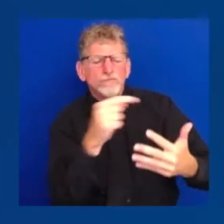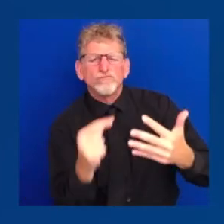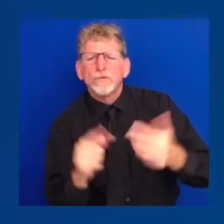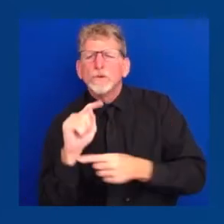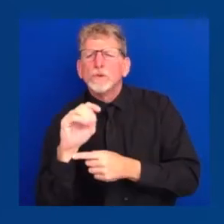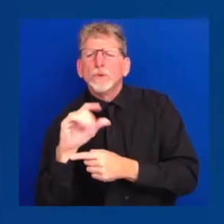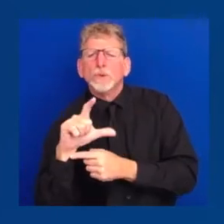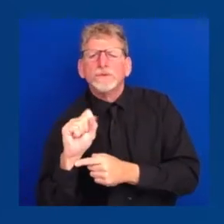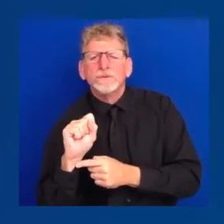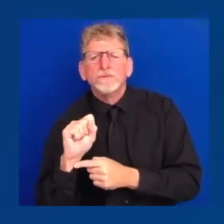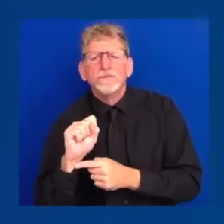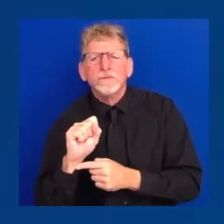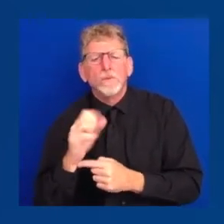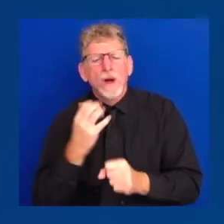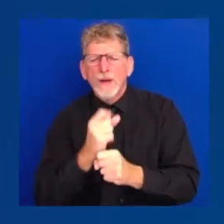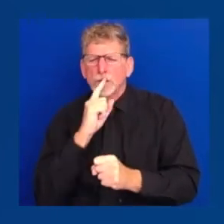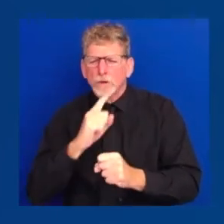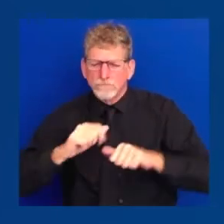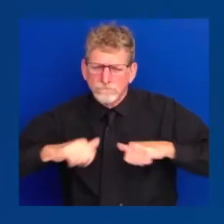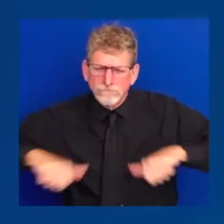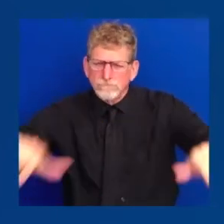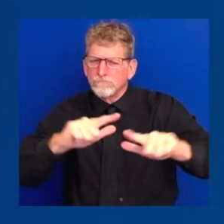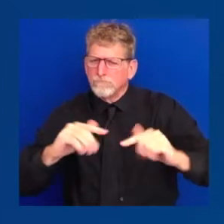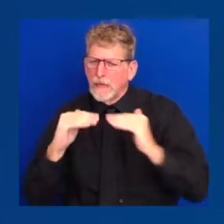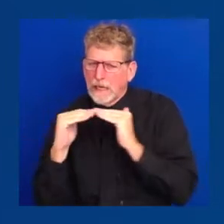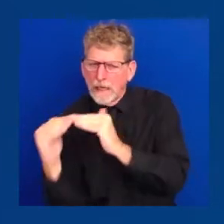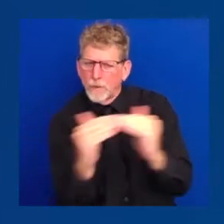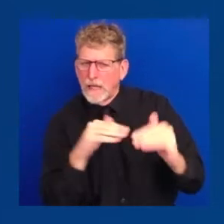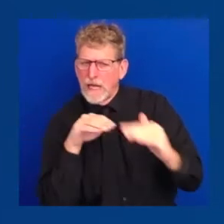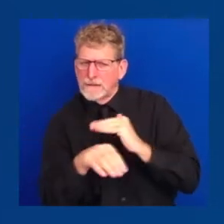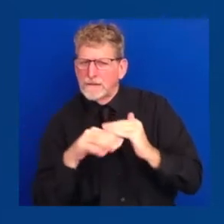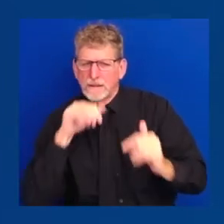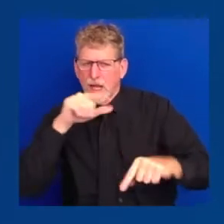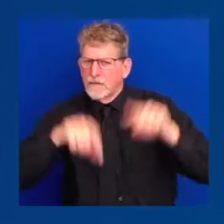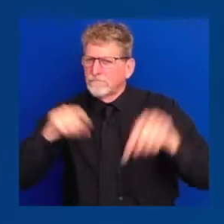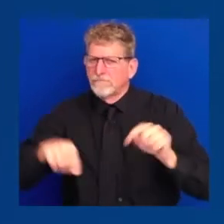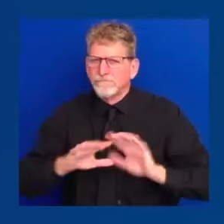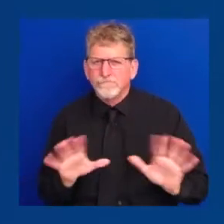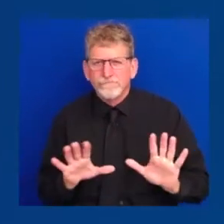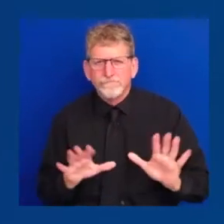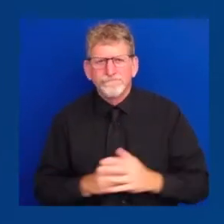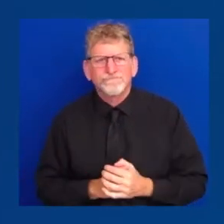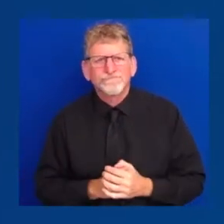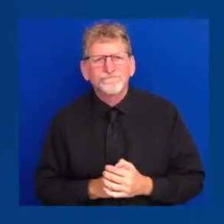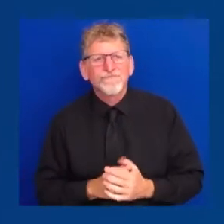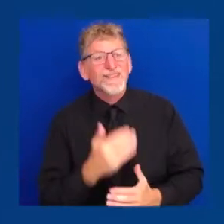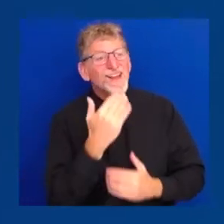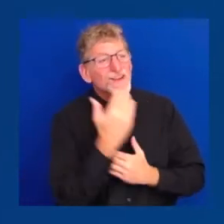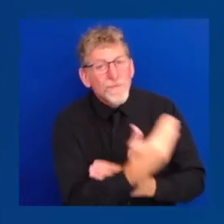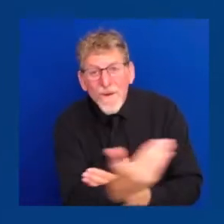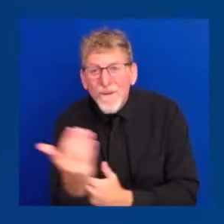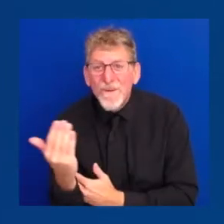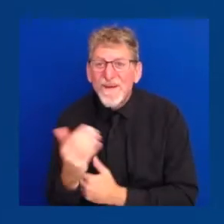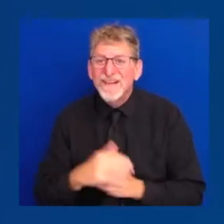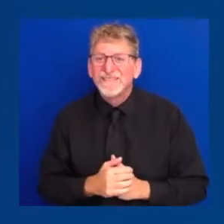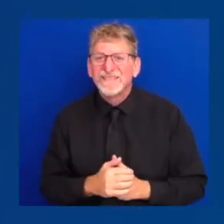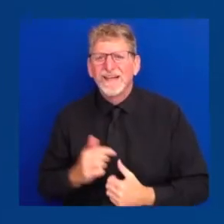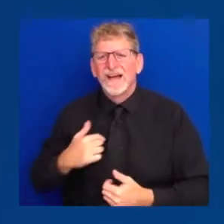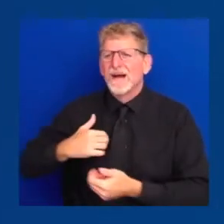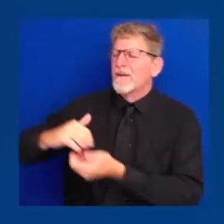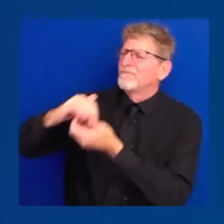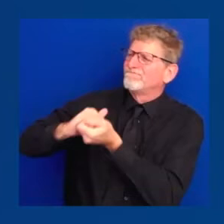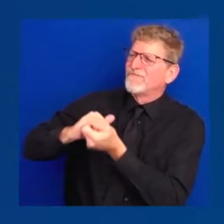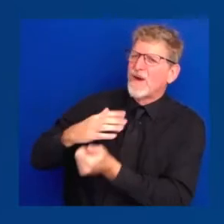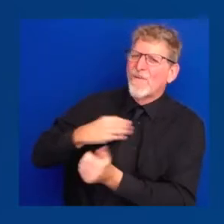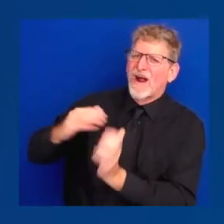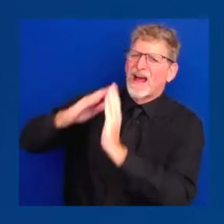Thanks, Jeff, and good morning to everyone. Under President Biden's leadership and in partnership with the White House, we've worked hard at HHS to fight this